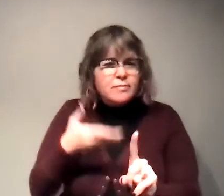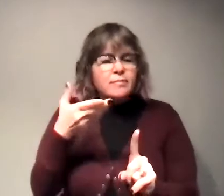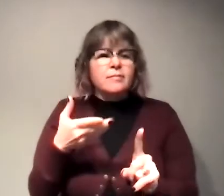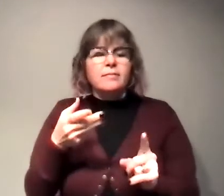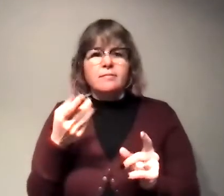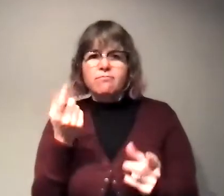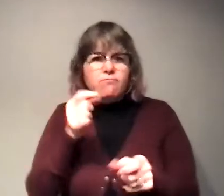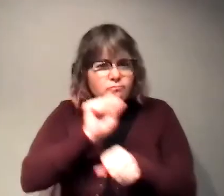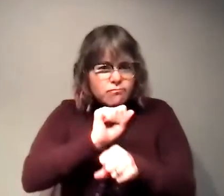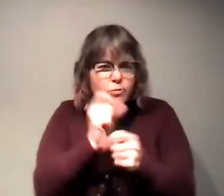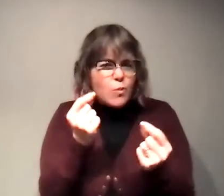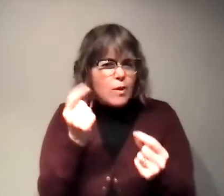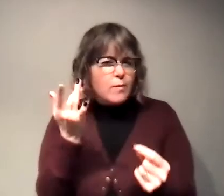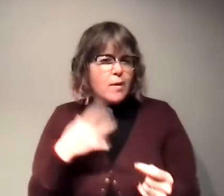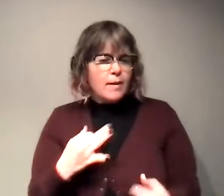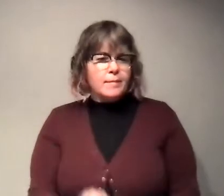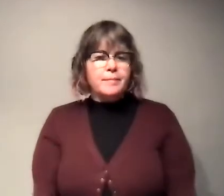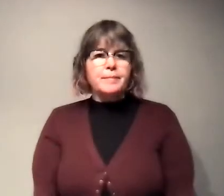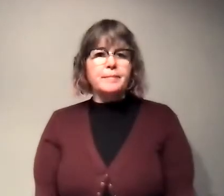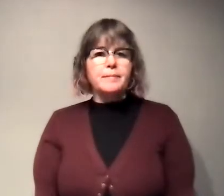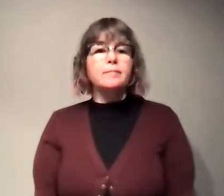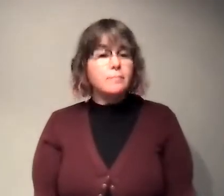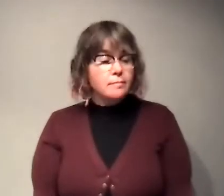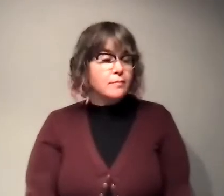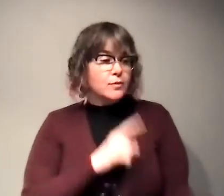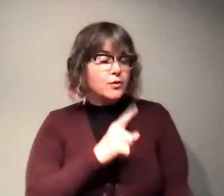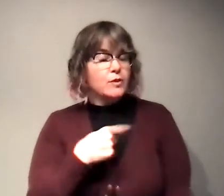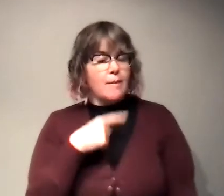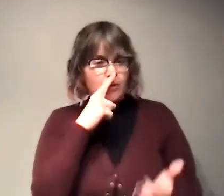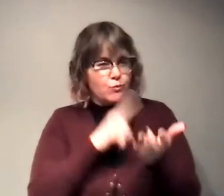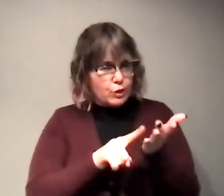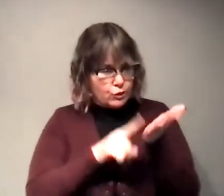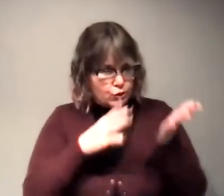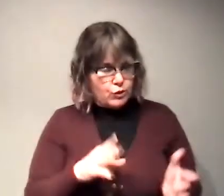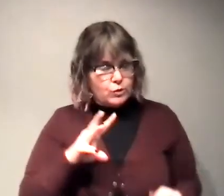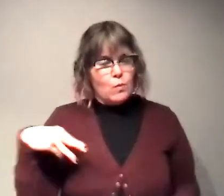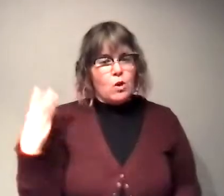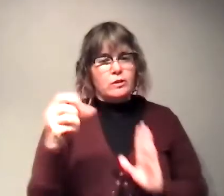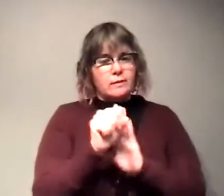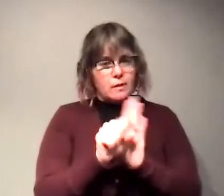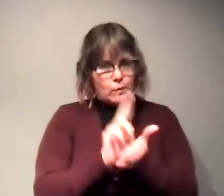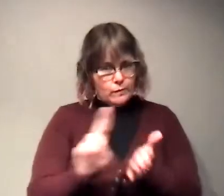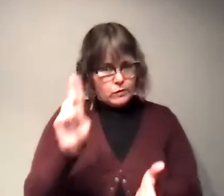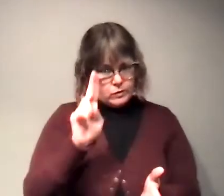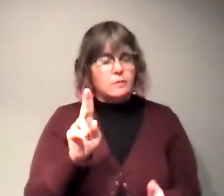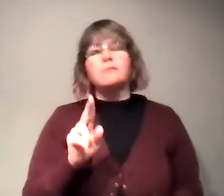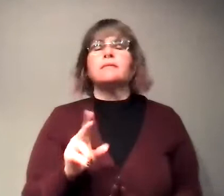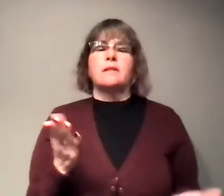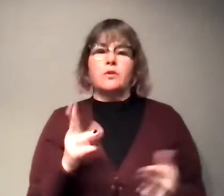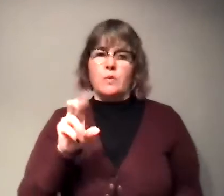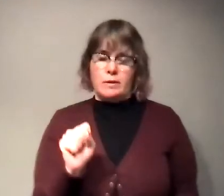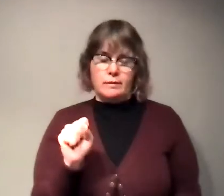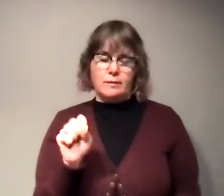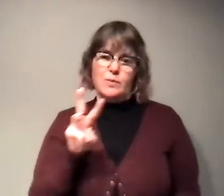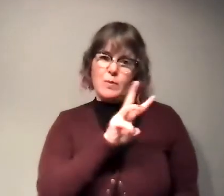what you do, and why you like it? Sure. I'm a researcher. I'm at Washington State University in the US on the